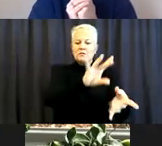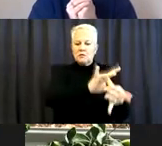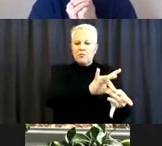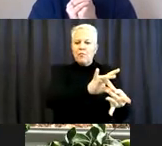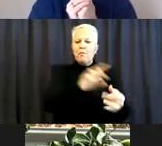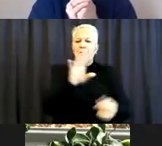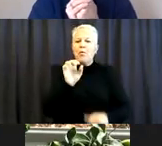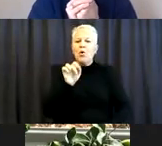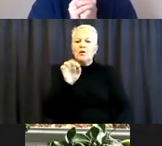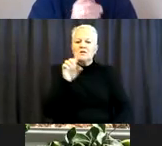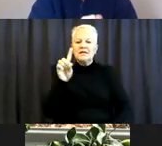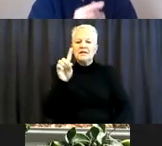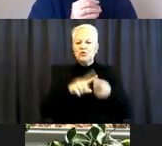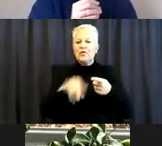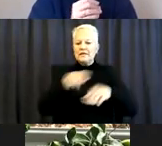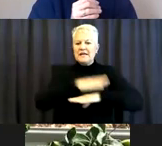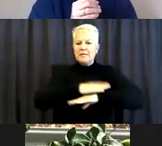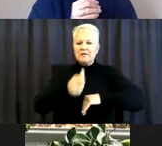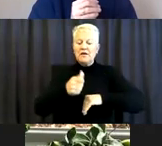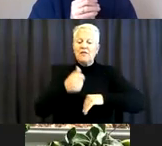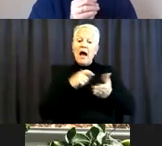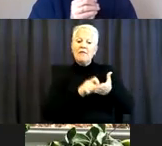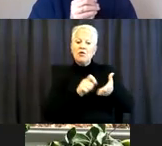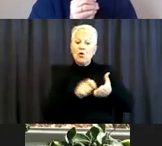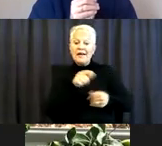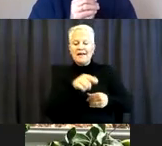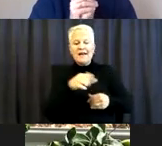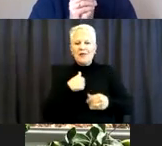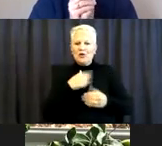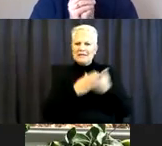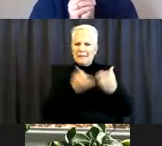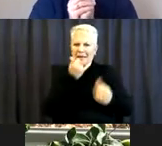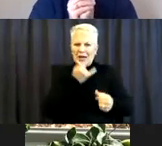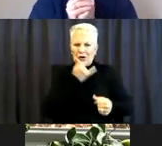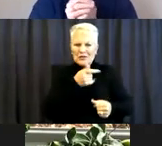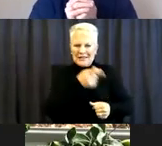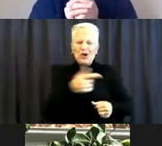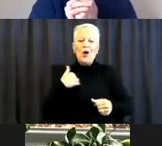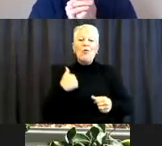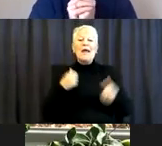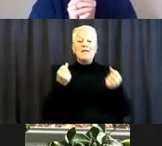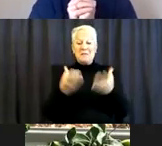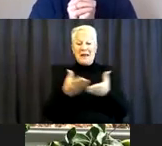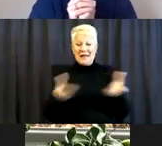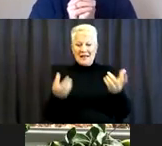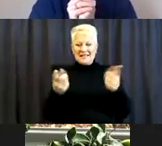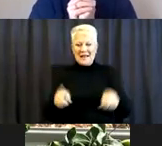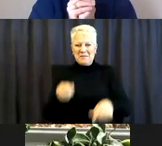really worked real well. I have notated on here, these are some errors on here. We have a lot of things going